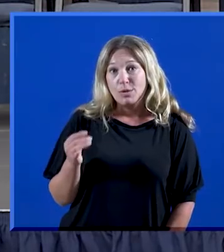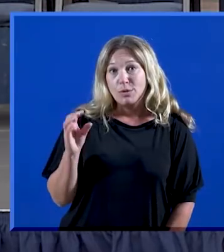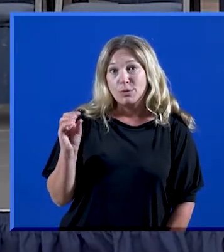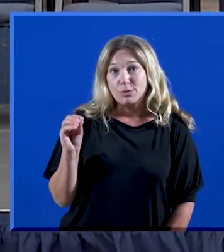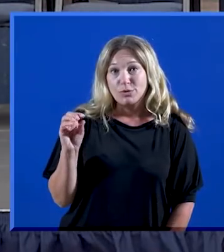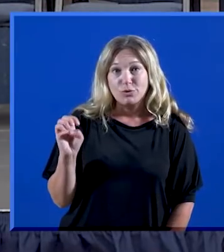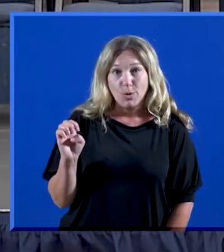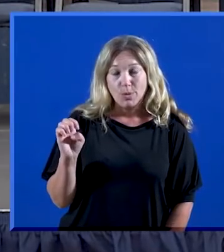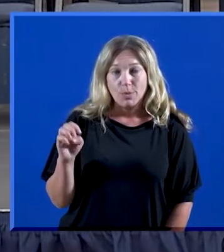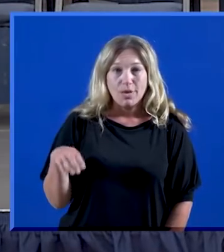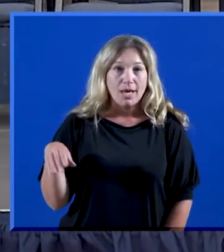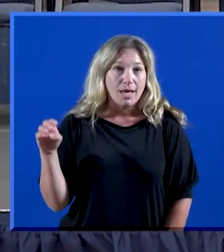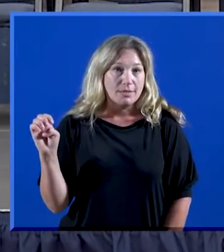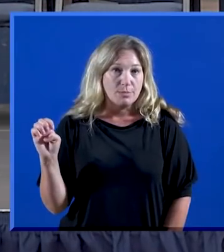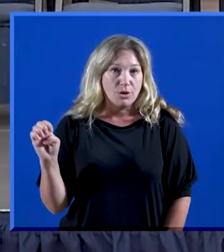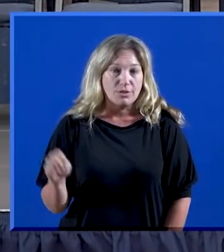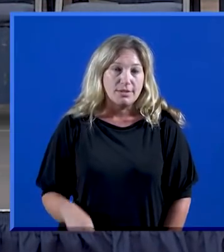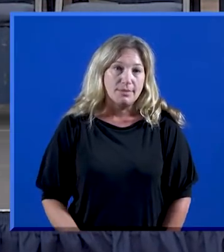Joe Esparza.